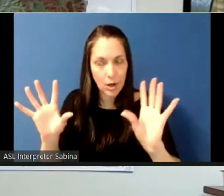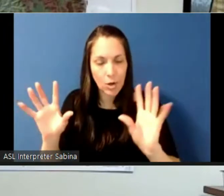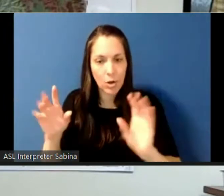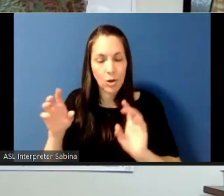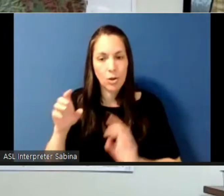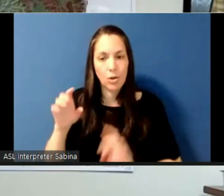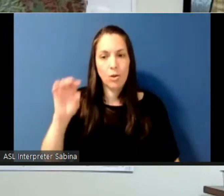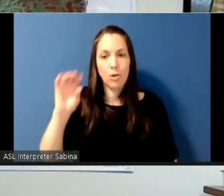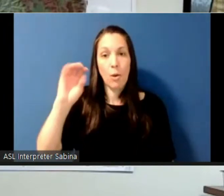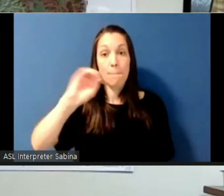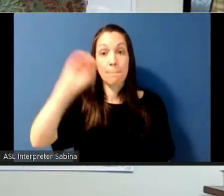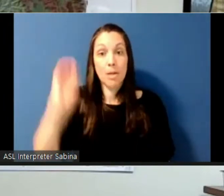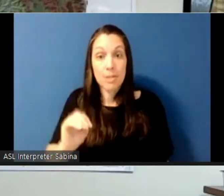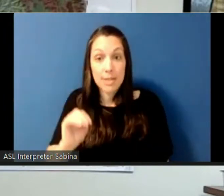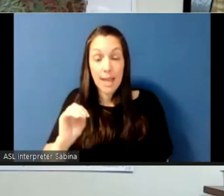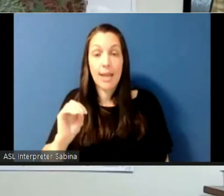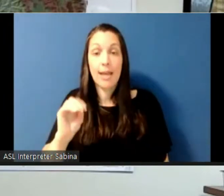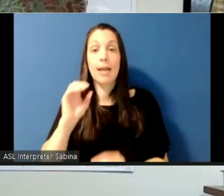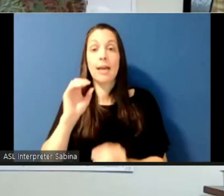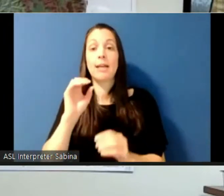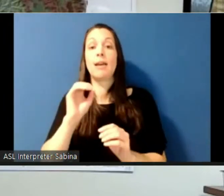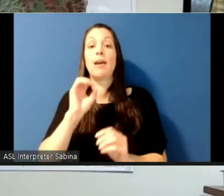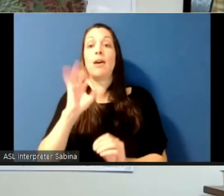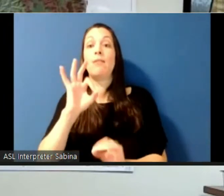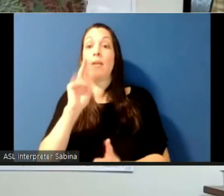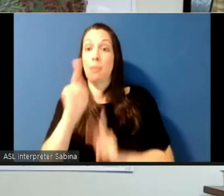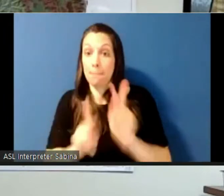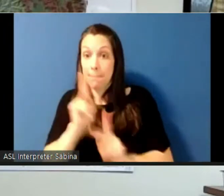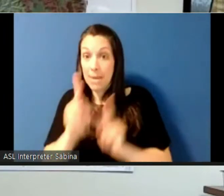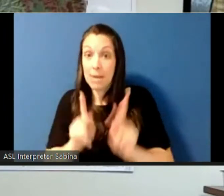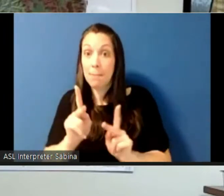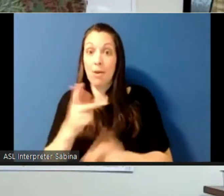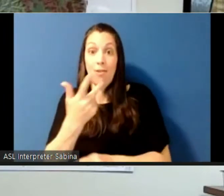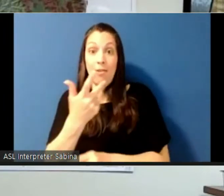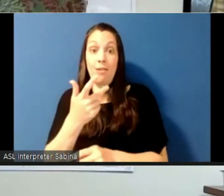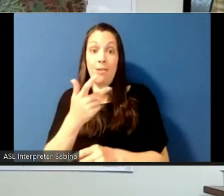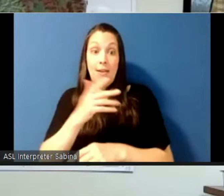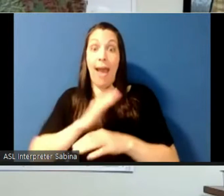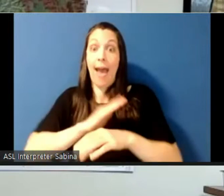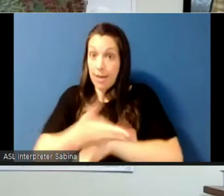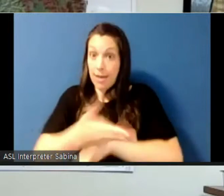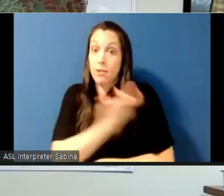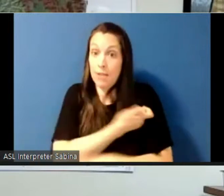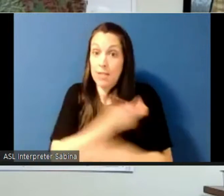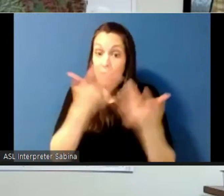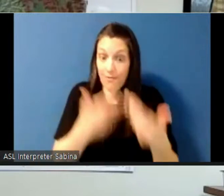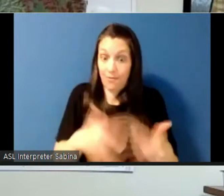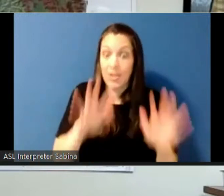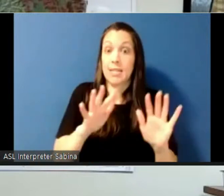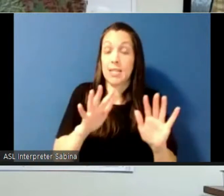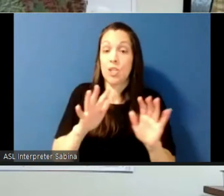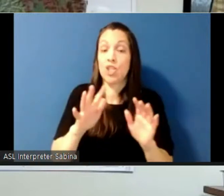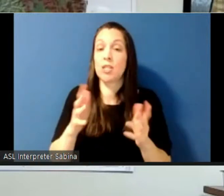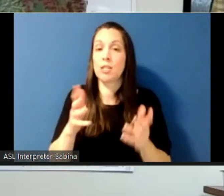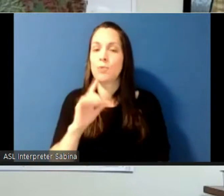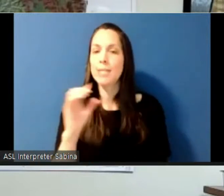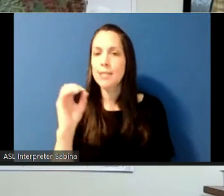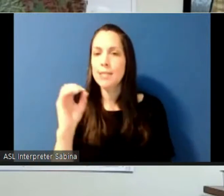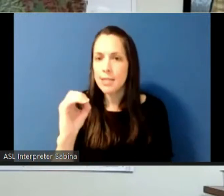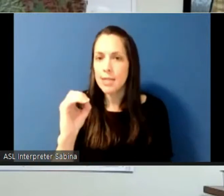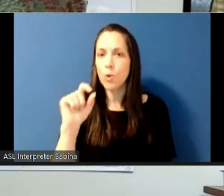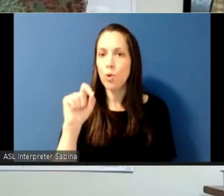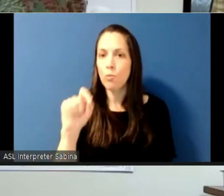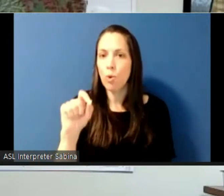of cases after vaccination in our community are